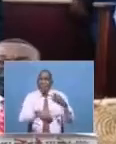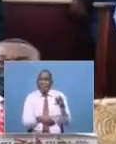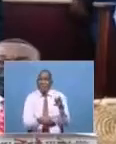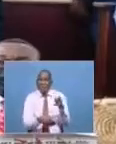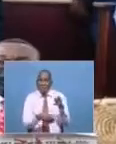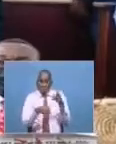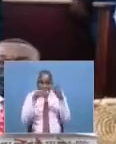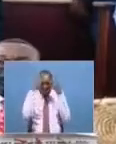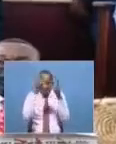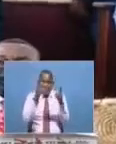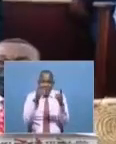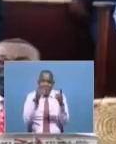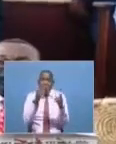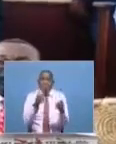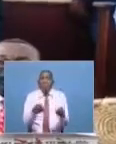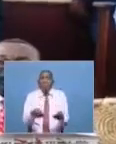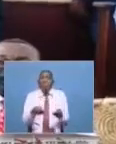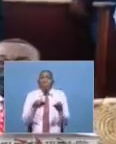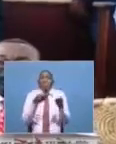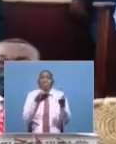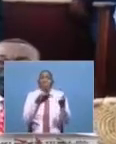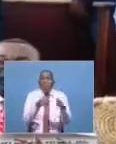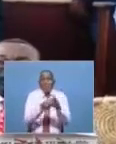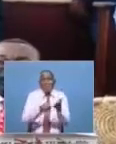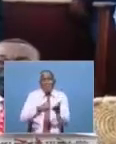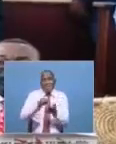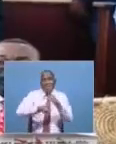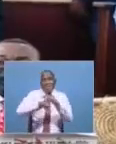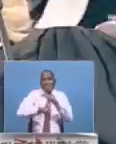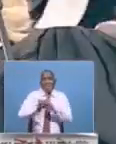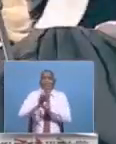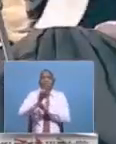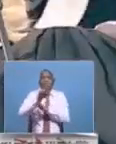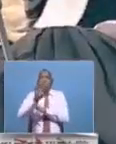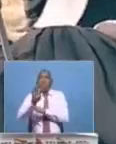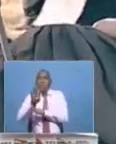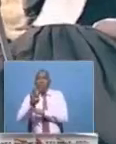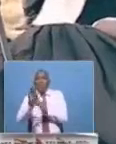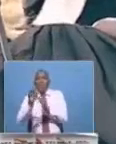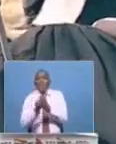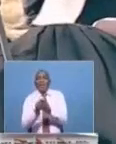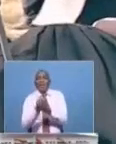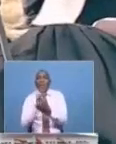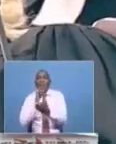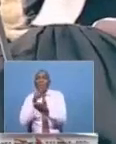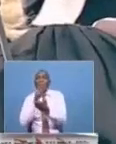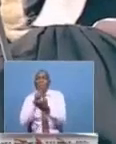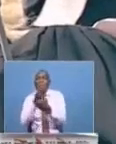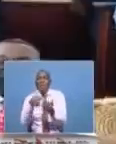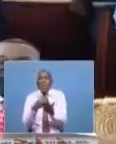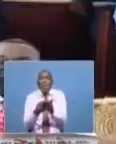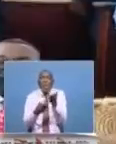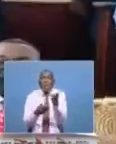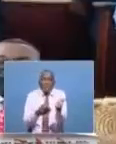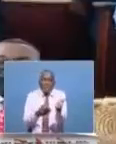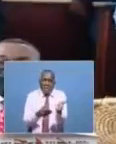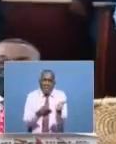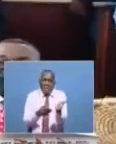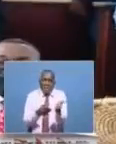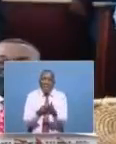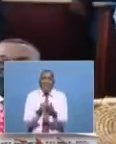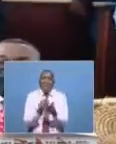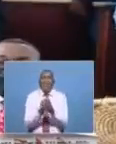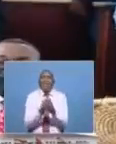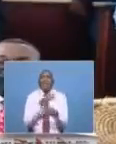is provided for in section 24, where the basic facts that give rise to a